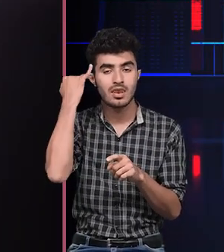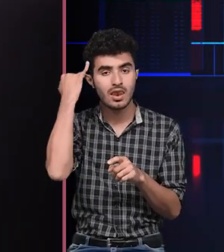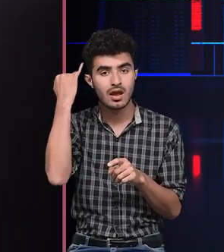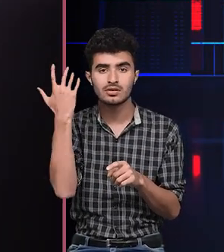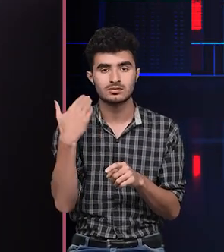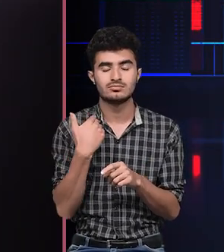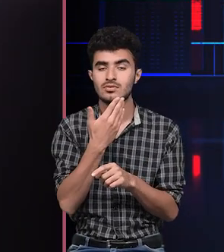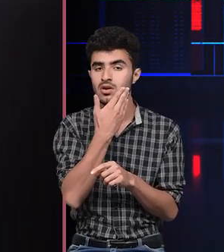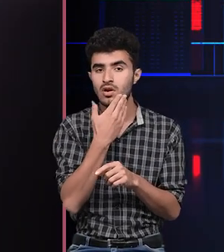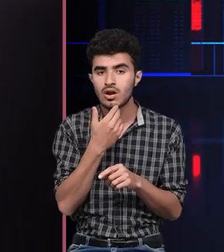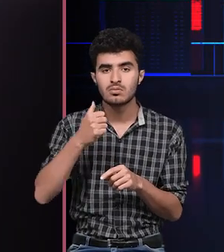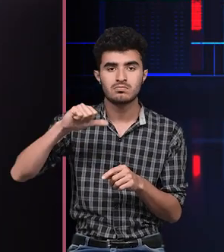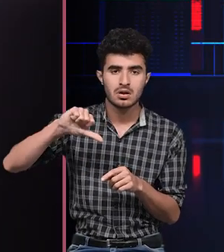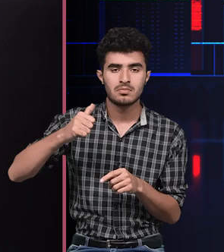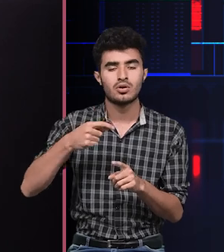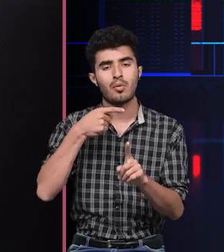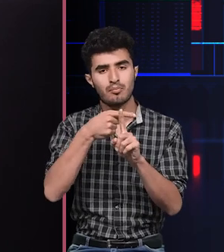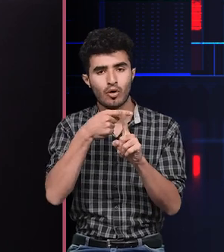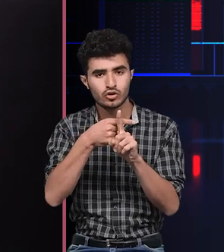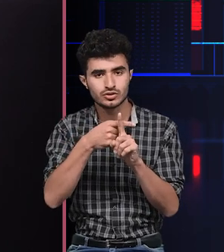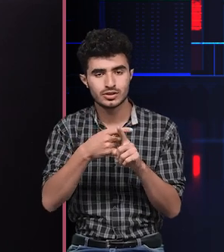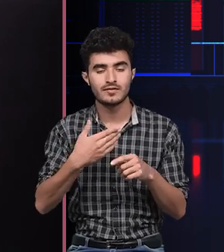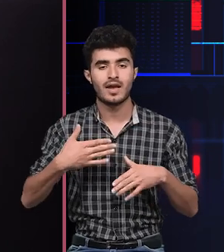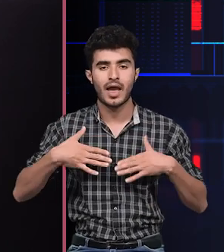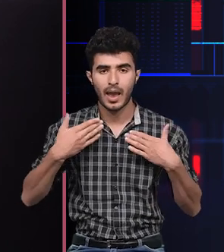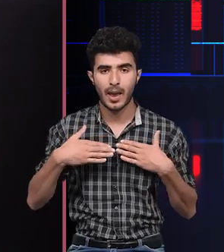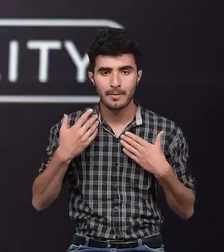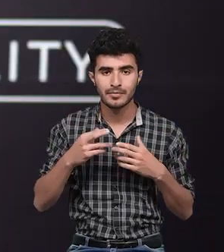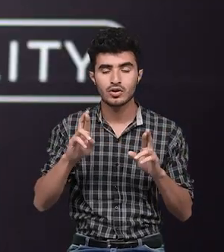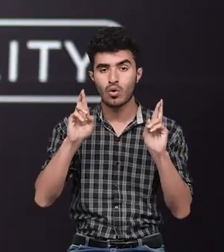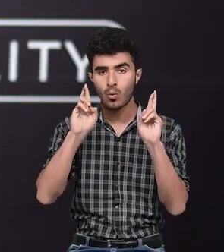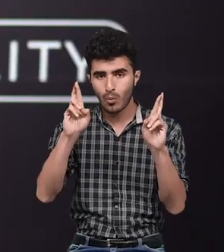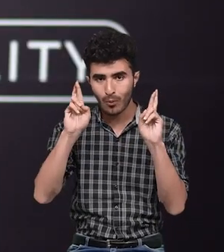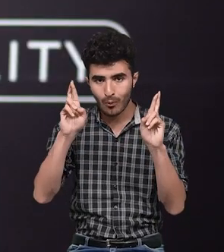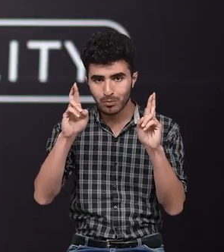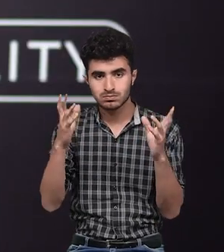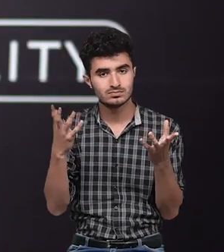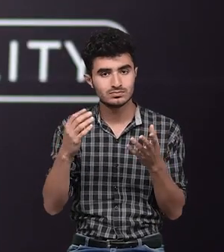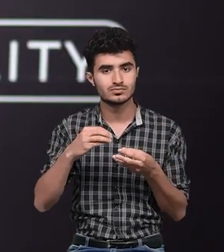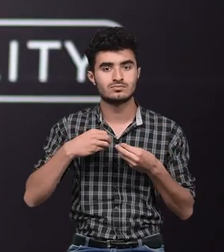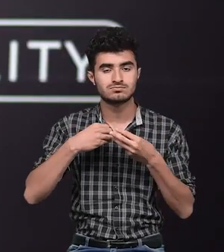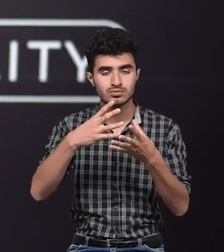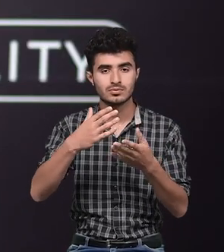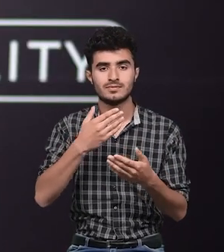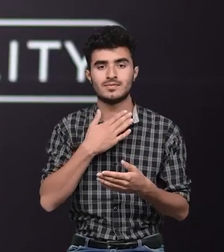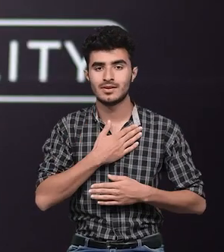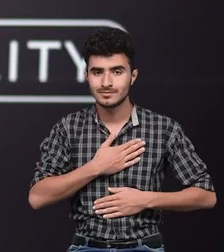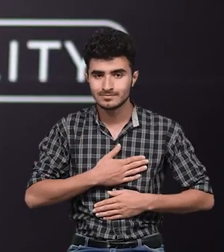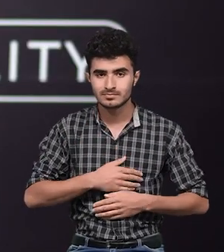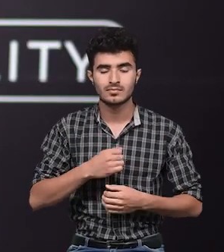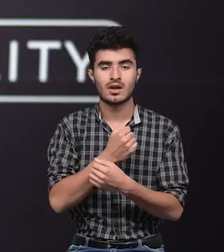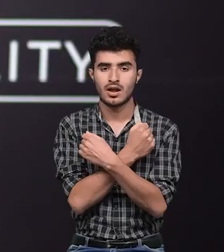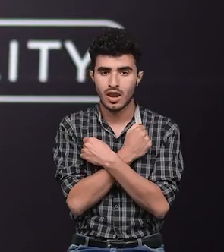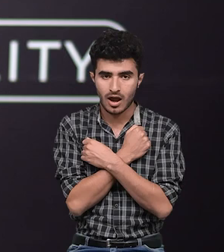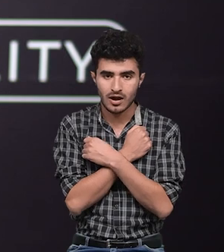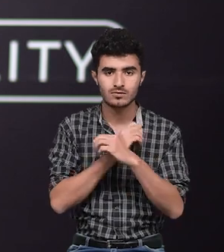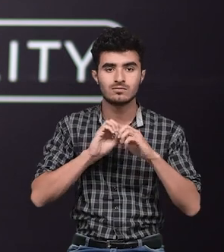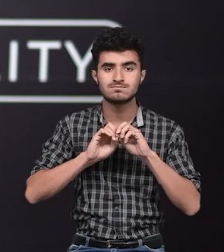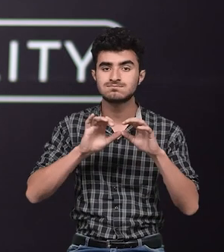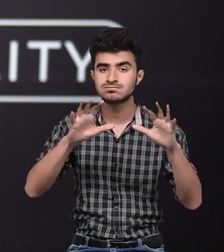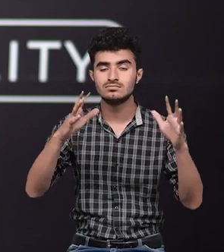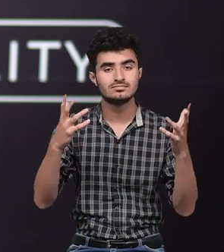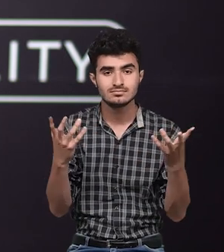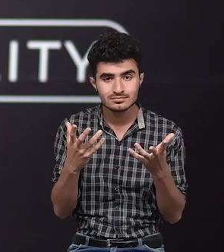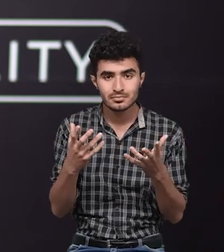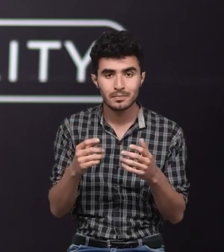be affected by our attitudes. This positive attitude of spreading hope, of